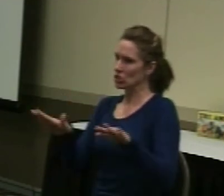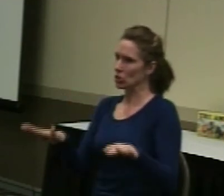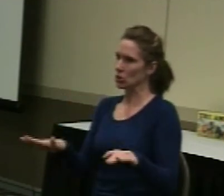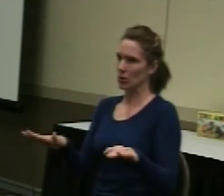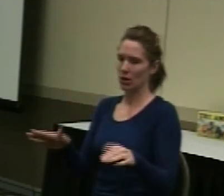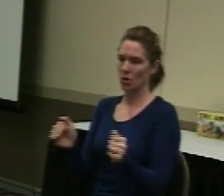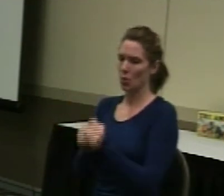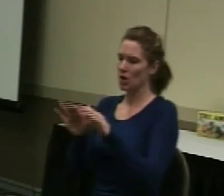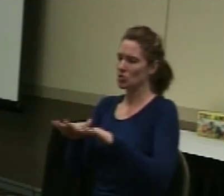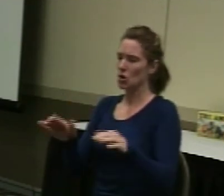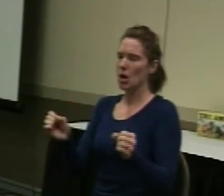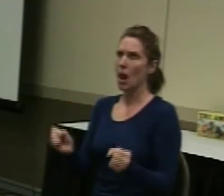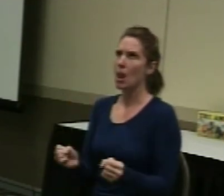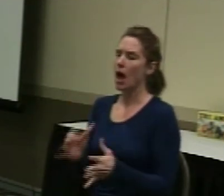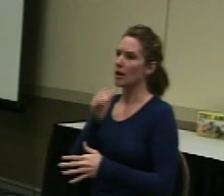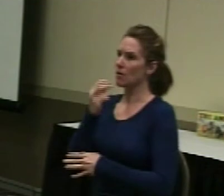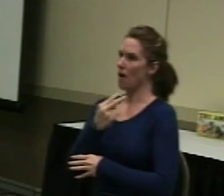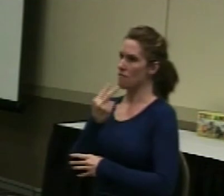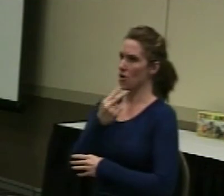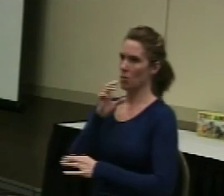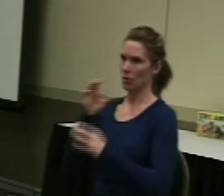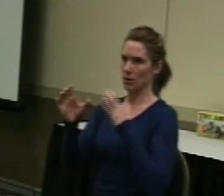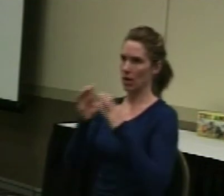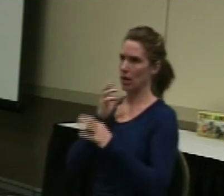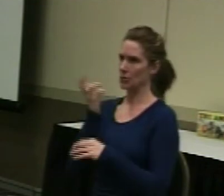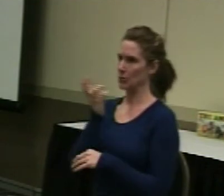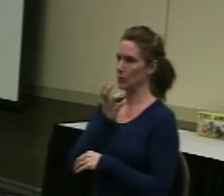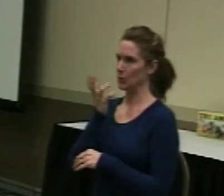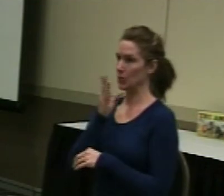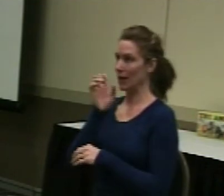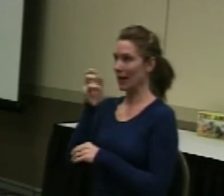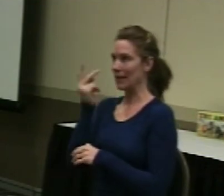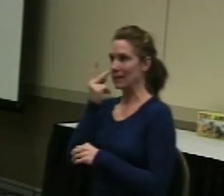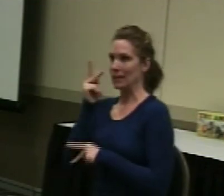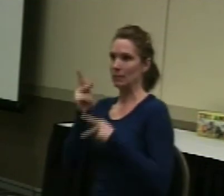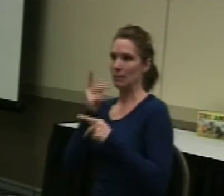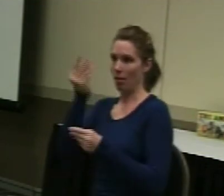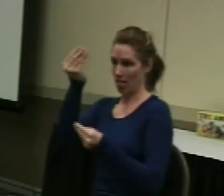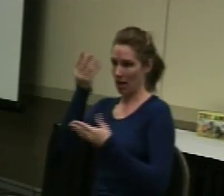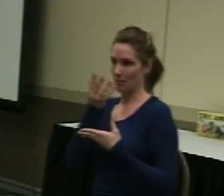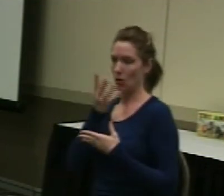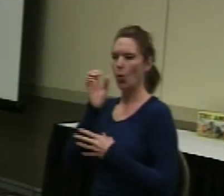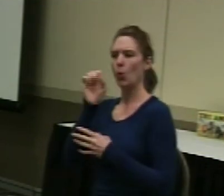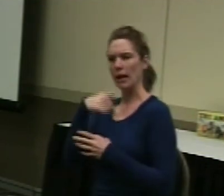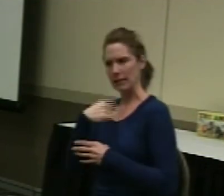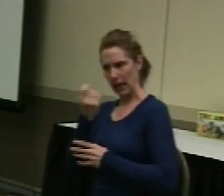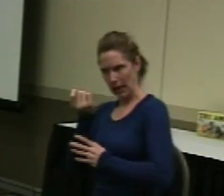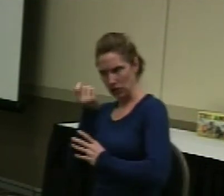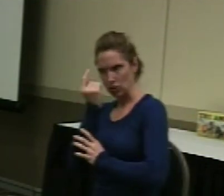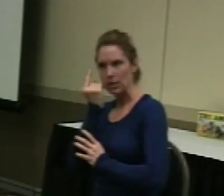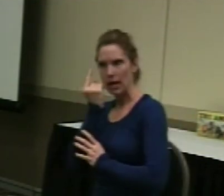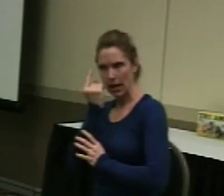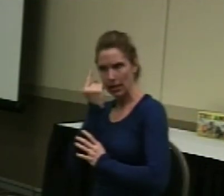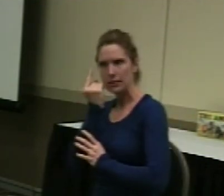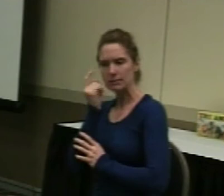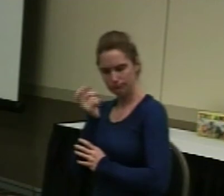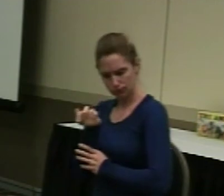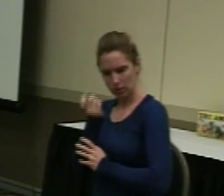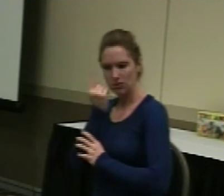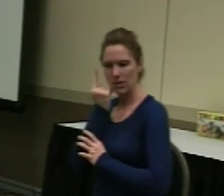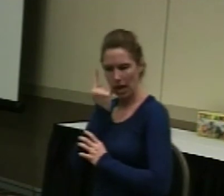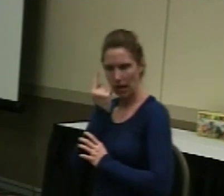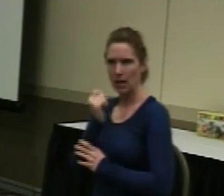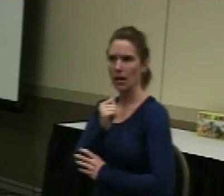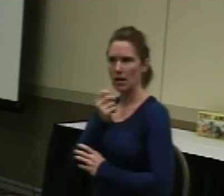of nonverbal communication. And I can see people telling me that, yes, they understand by their nods and things like that.